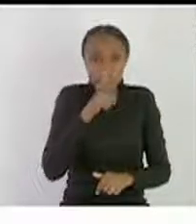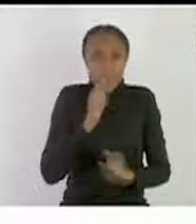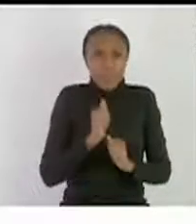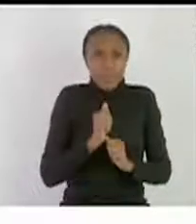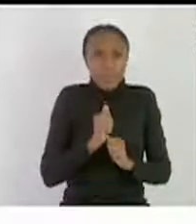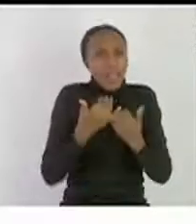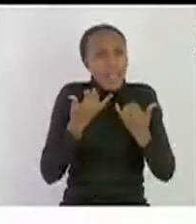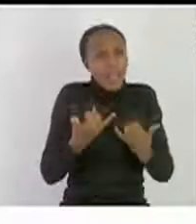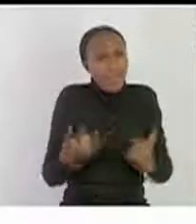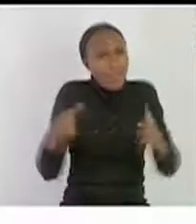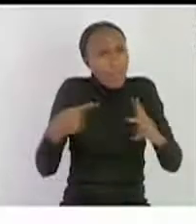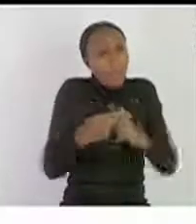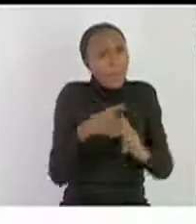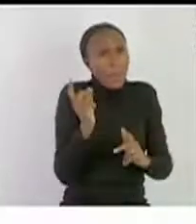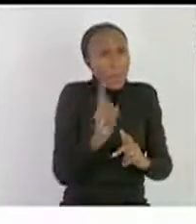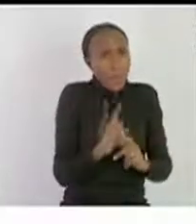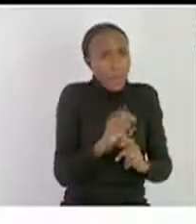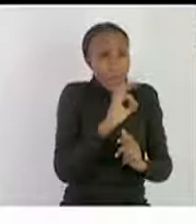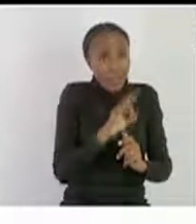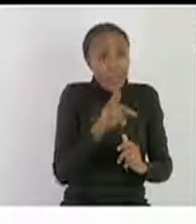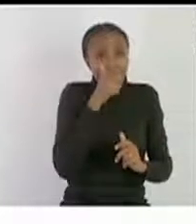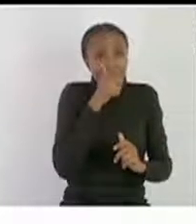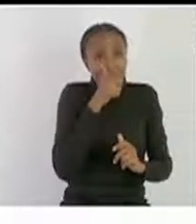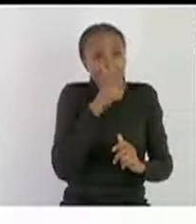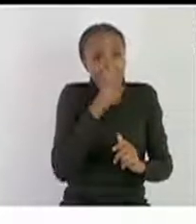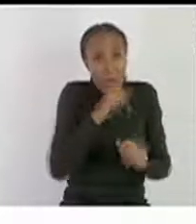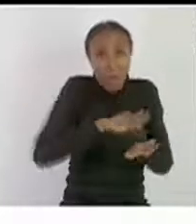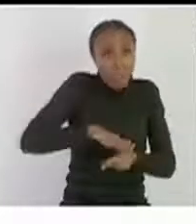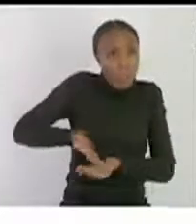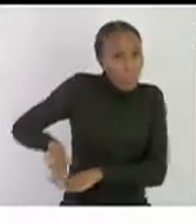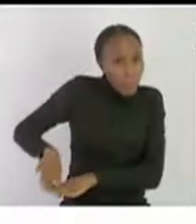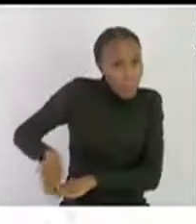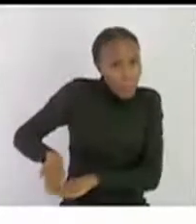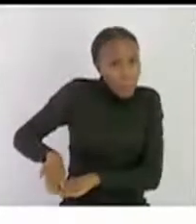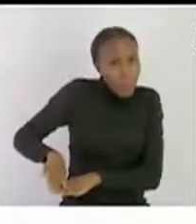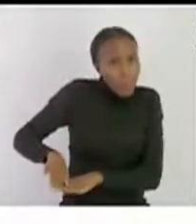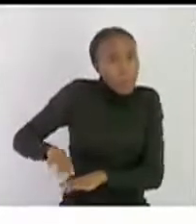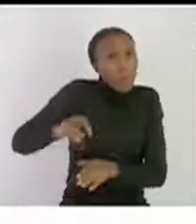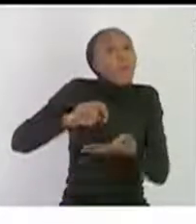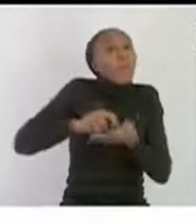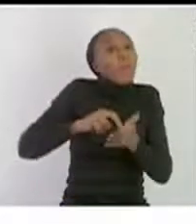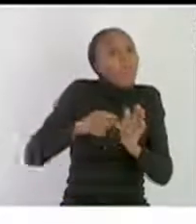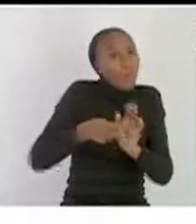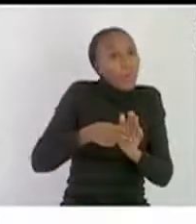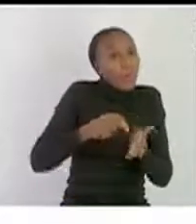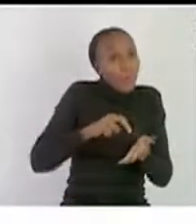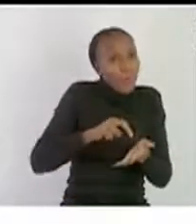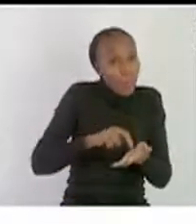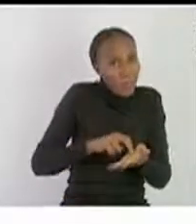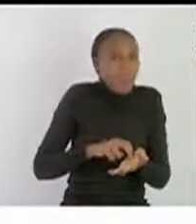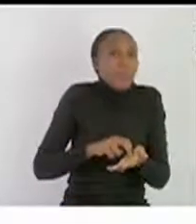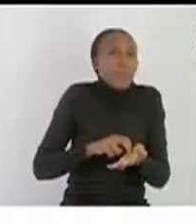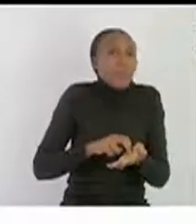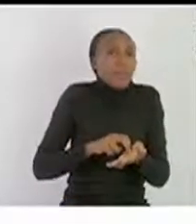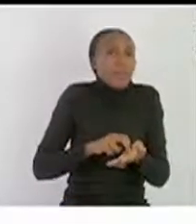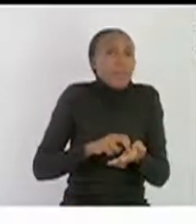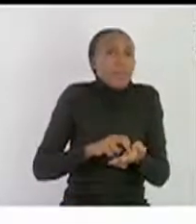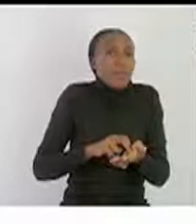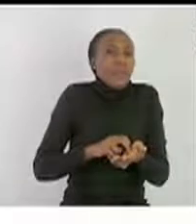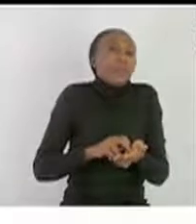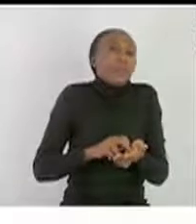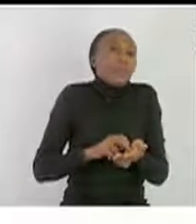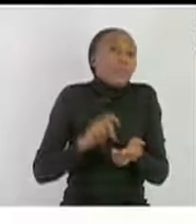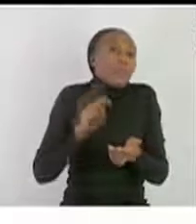the advantages that we have there? It prevents you from getting unwanted pregnancies, or let's say teenage